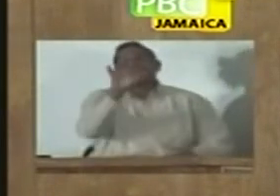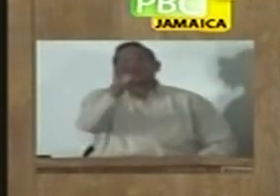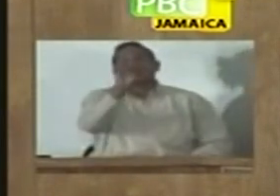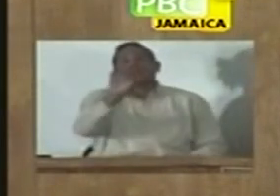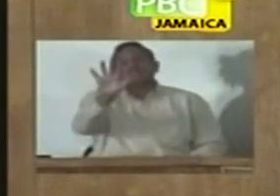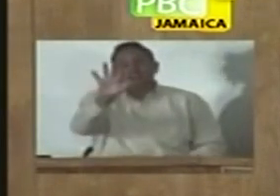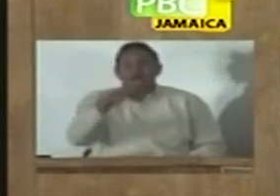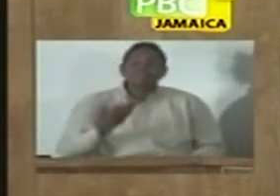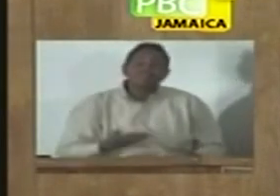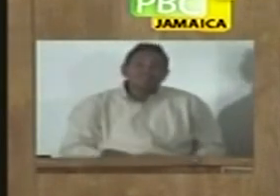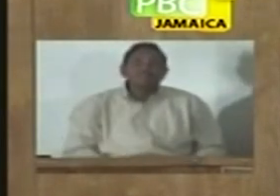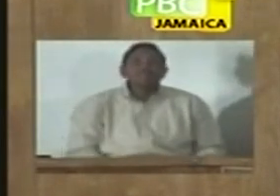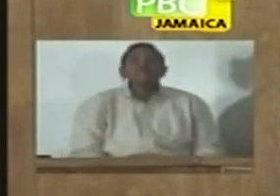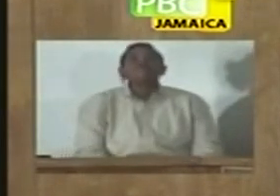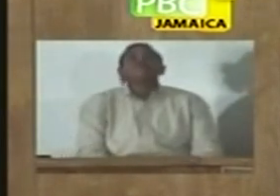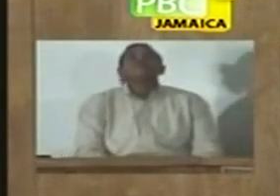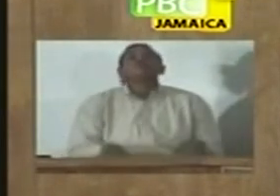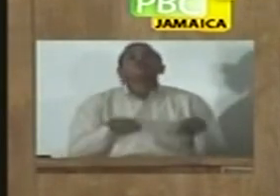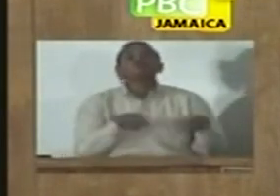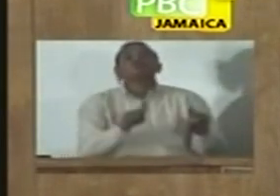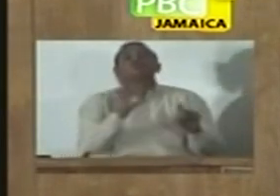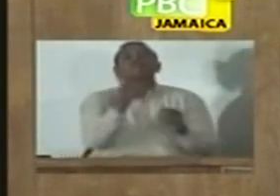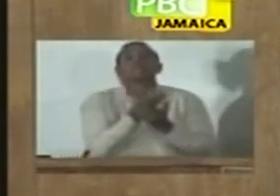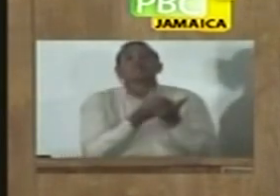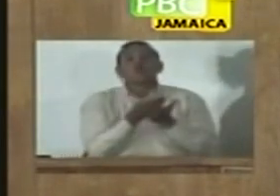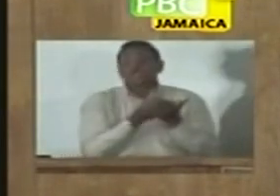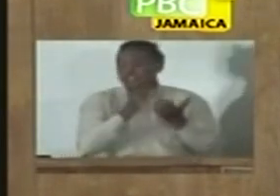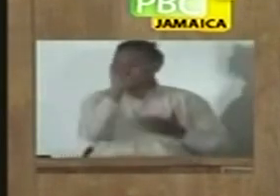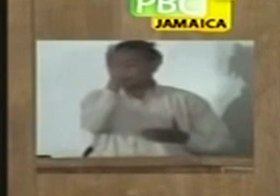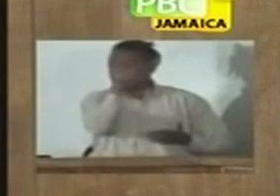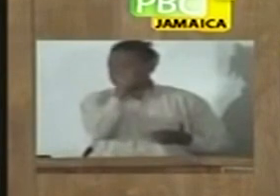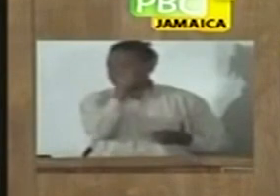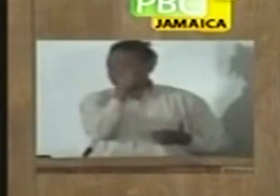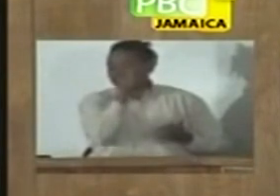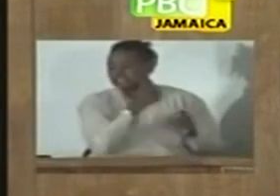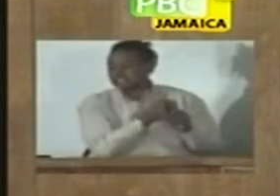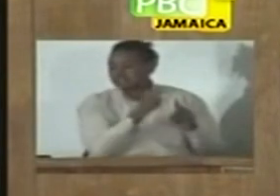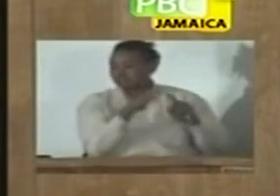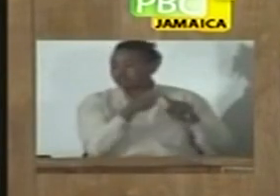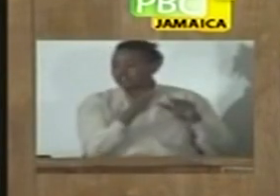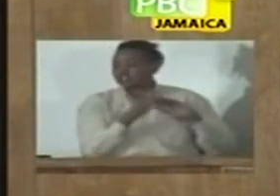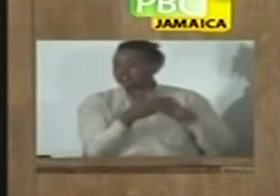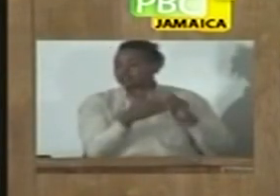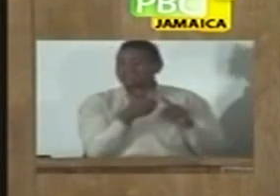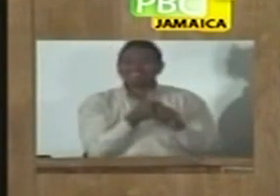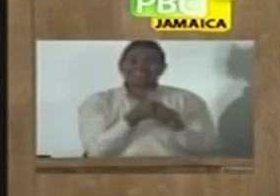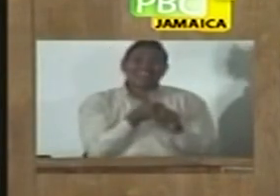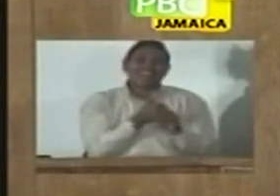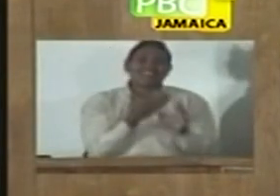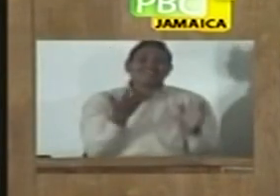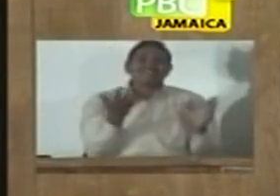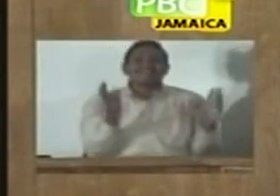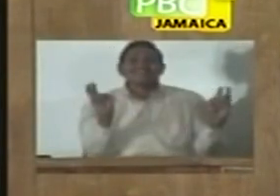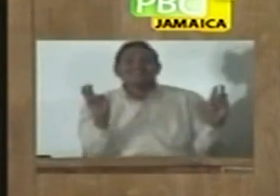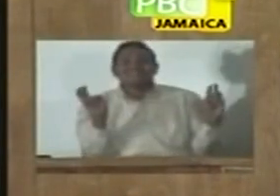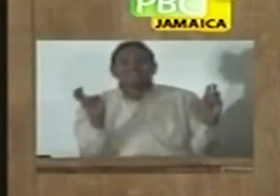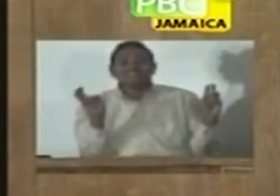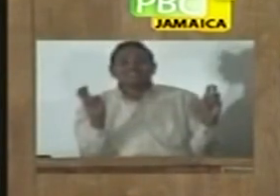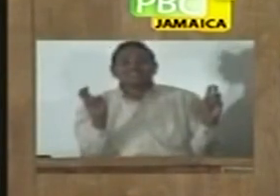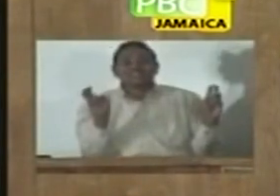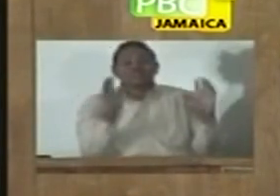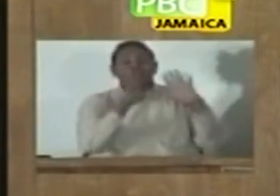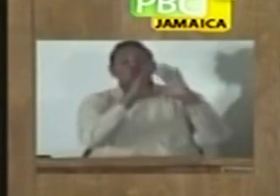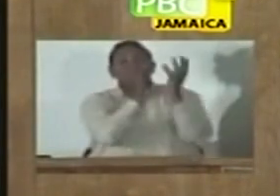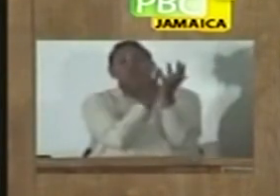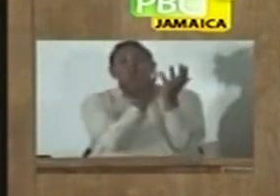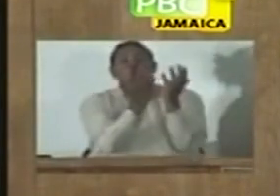2005, during his budget presentation, when Jamaica was being battered by the world situation in the world